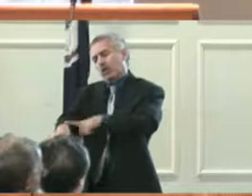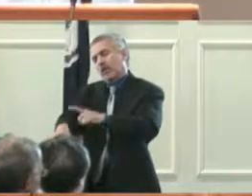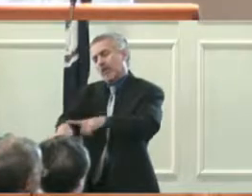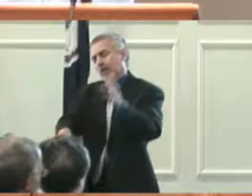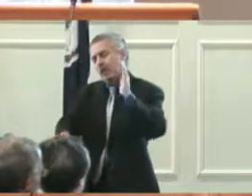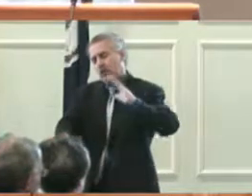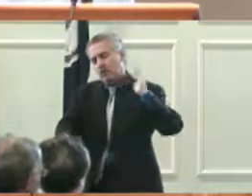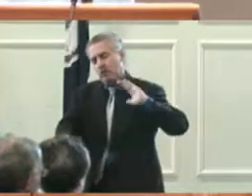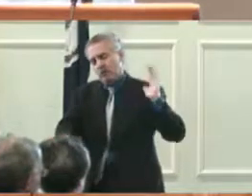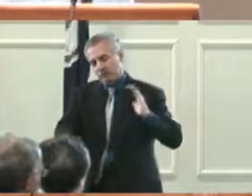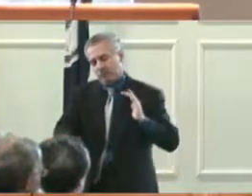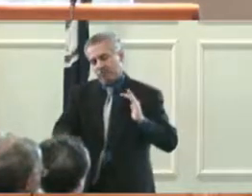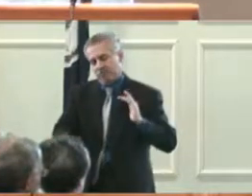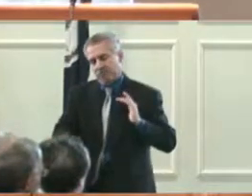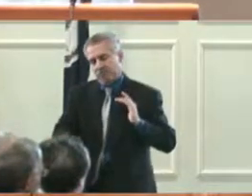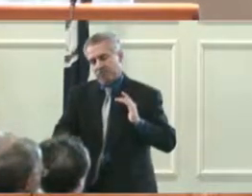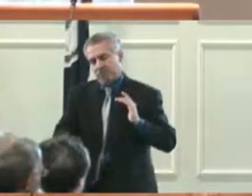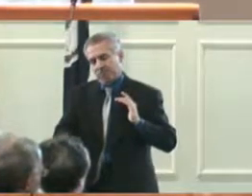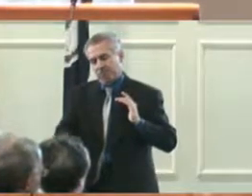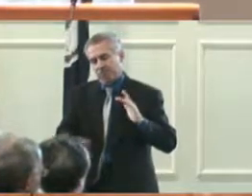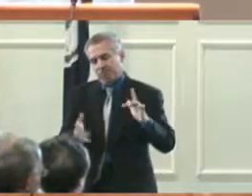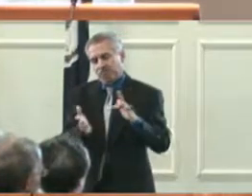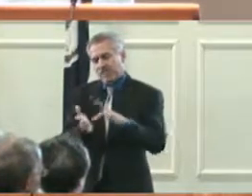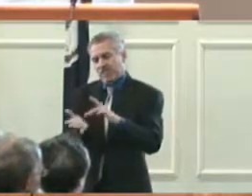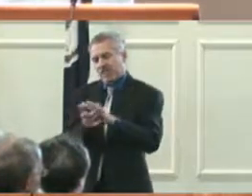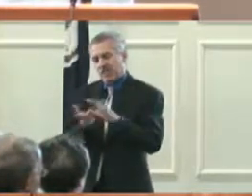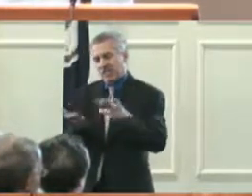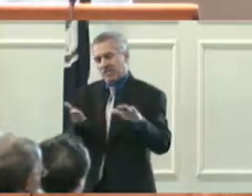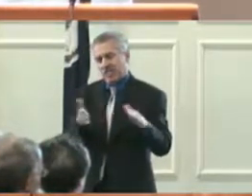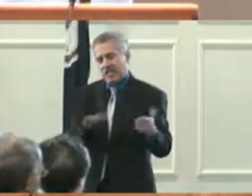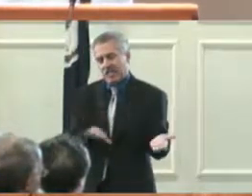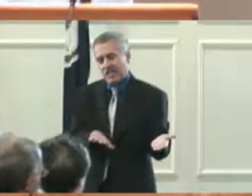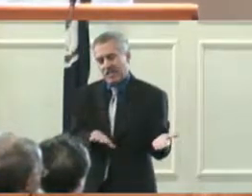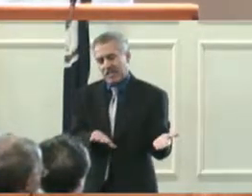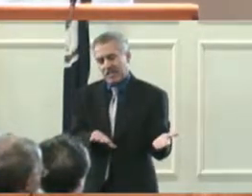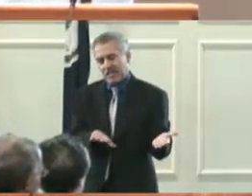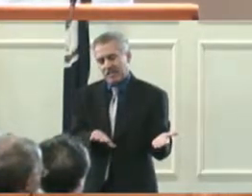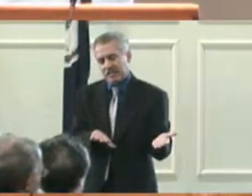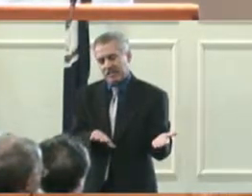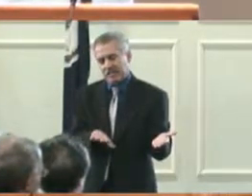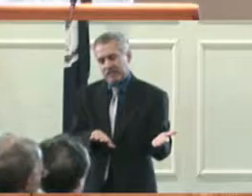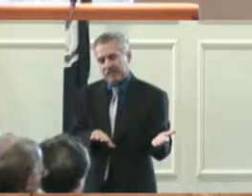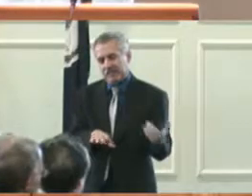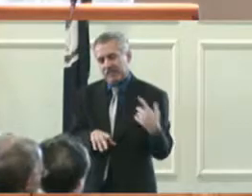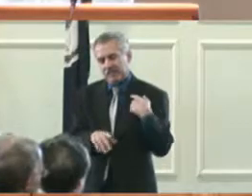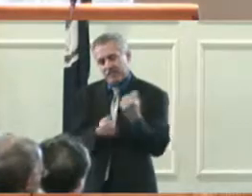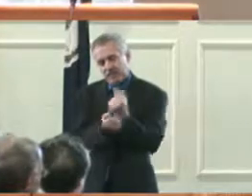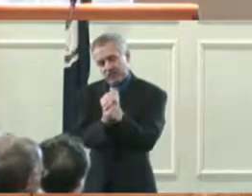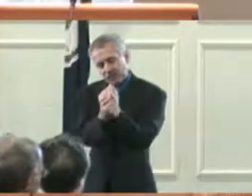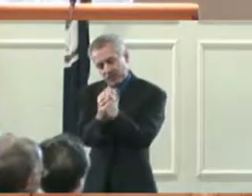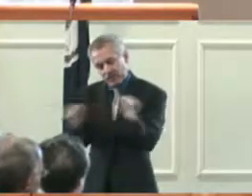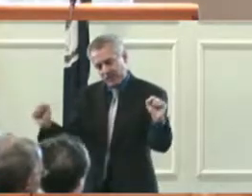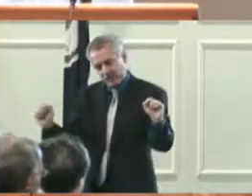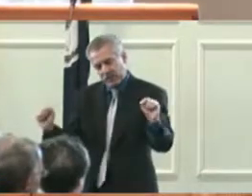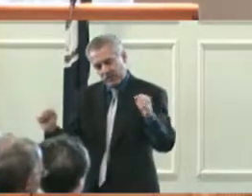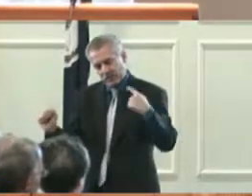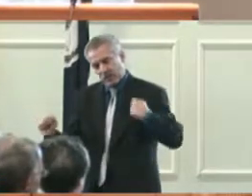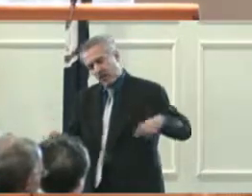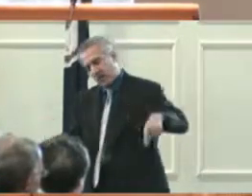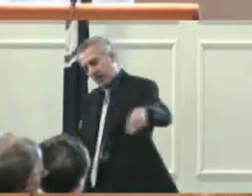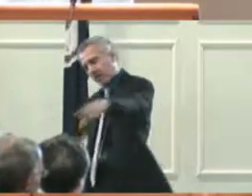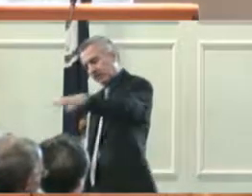And this plan involved the death of Jesus Christ, our all-sufficient Savior. And so, Father,